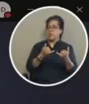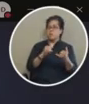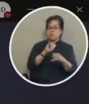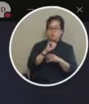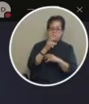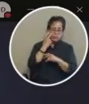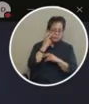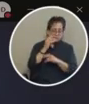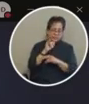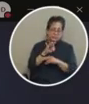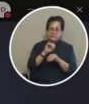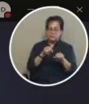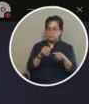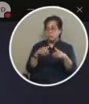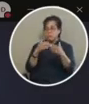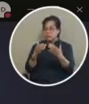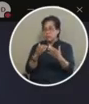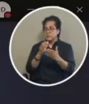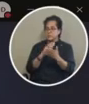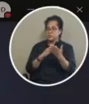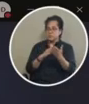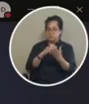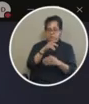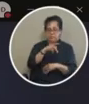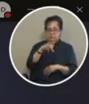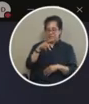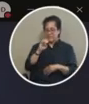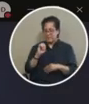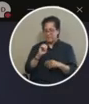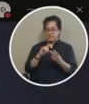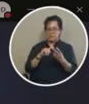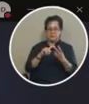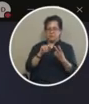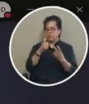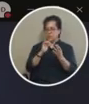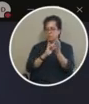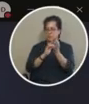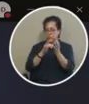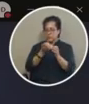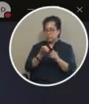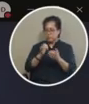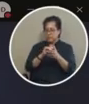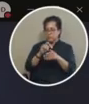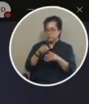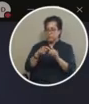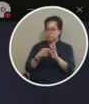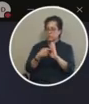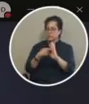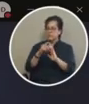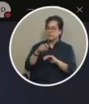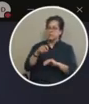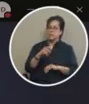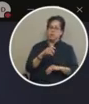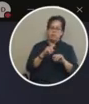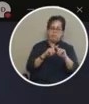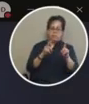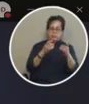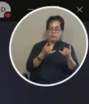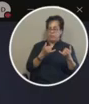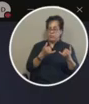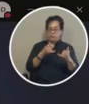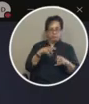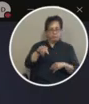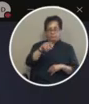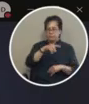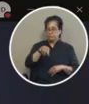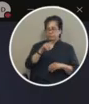they could provide some of those PPEs and other medical equipment that is needed. But at this point, there have